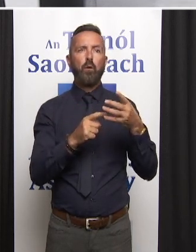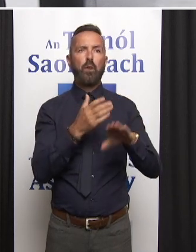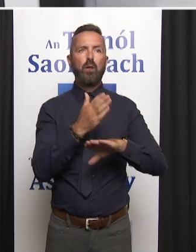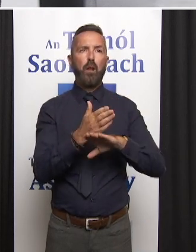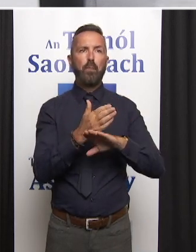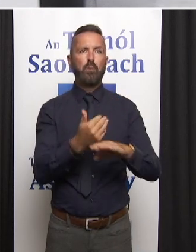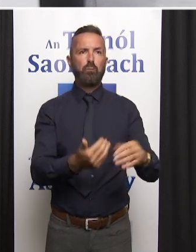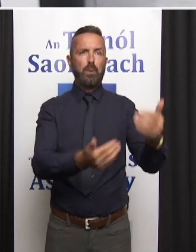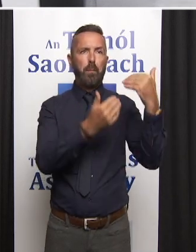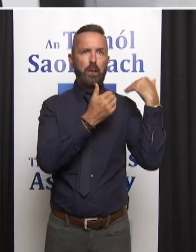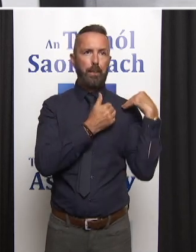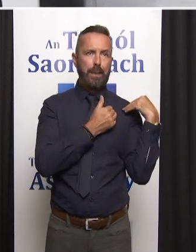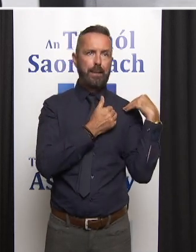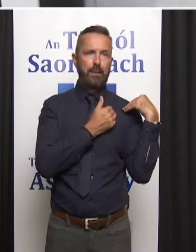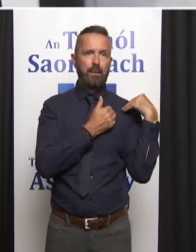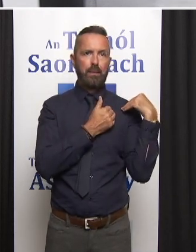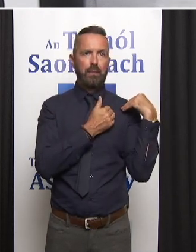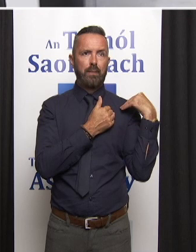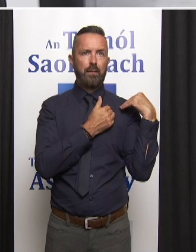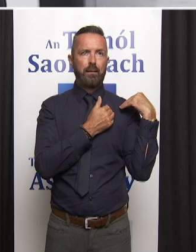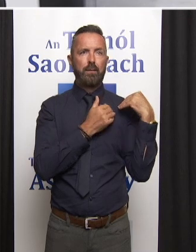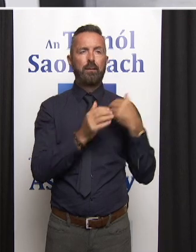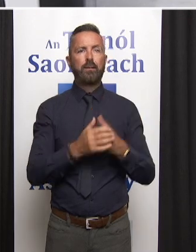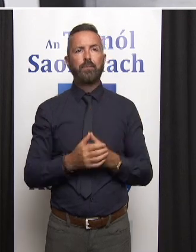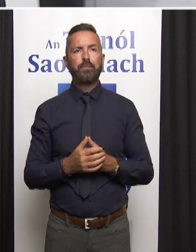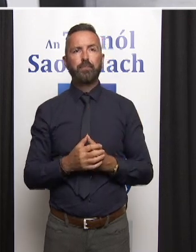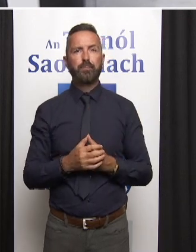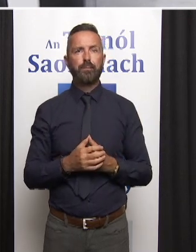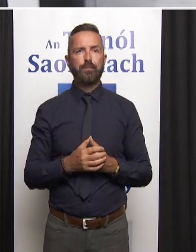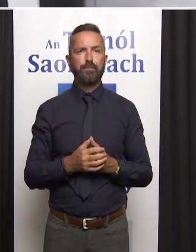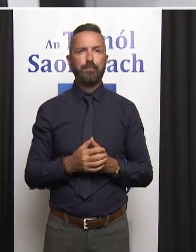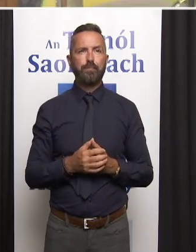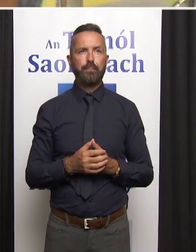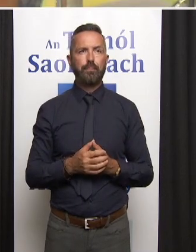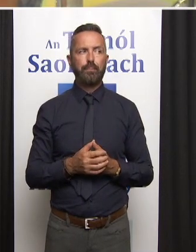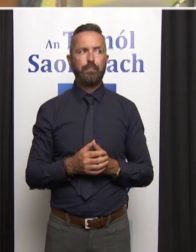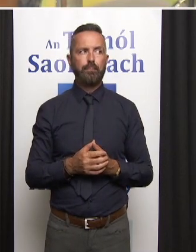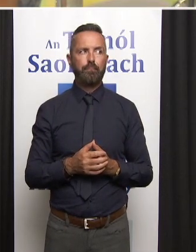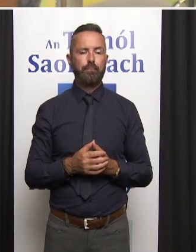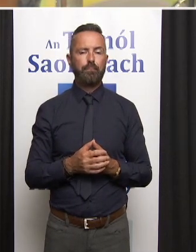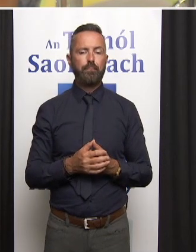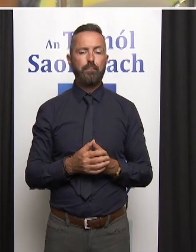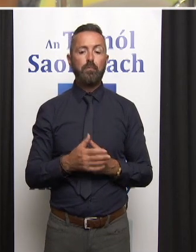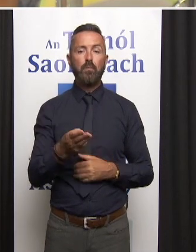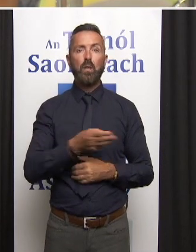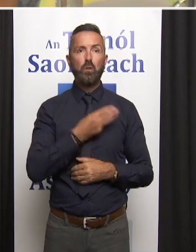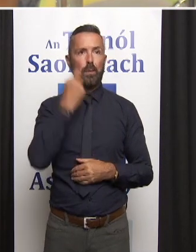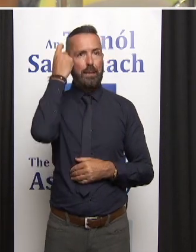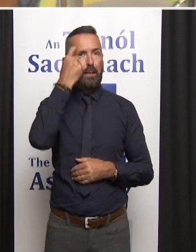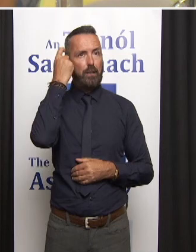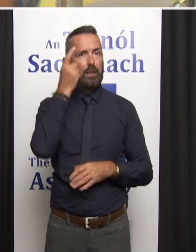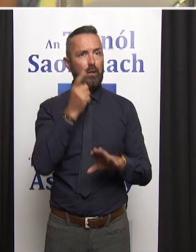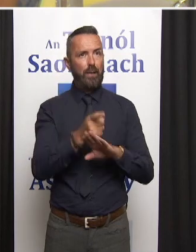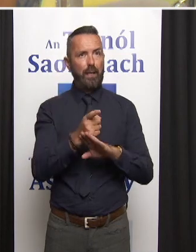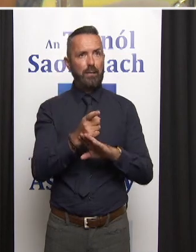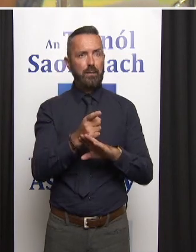responsibility, just a picture, an icon of what that responsibility might be, the now, in the future, or never. So please consider that. Come back to us on